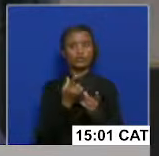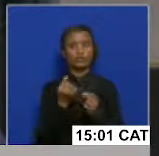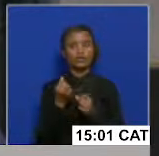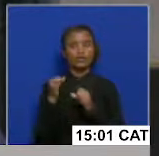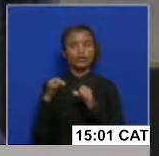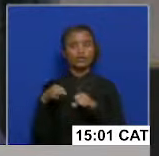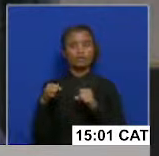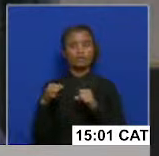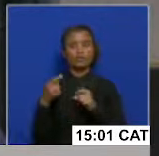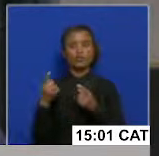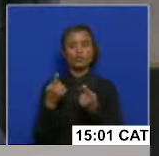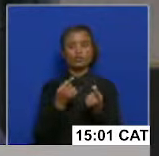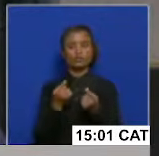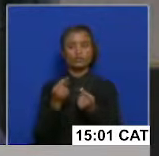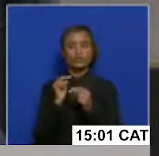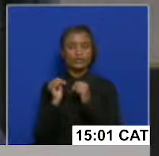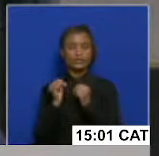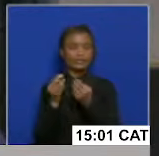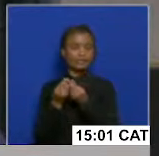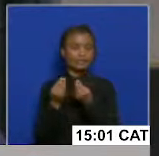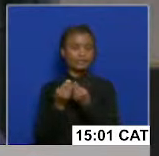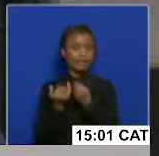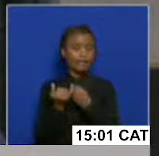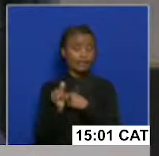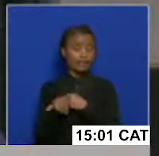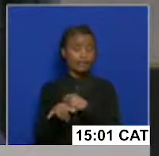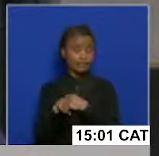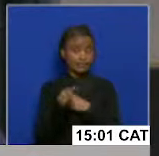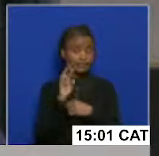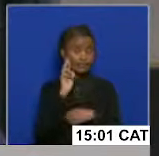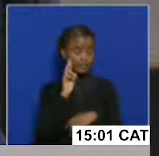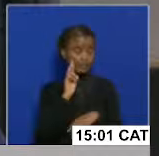Yes, I do. Can you,